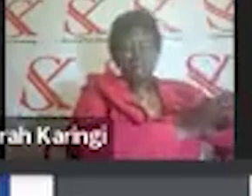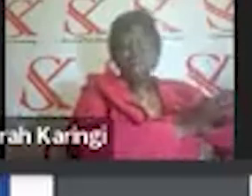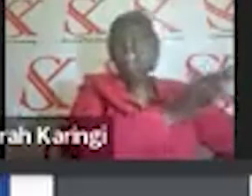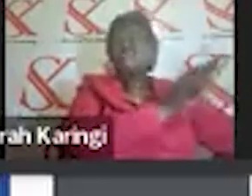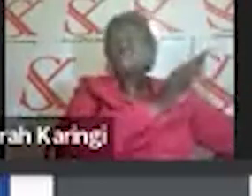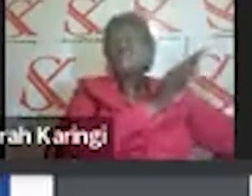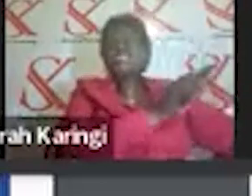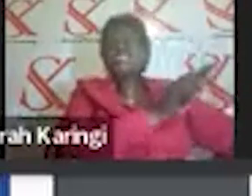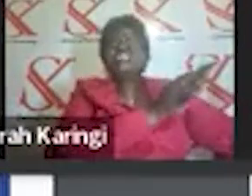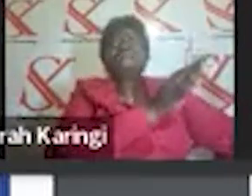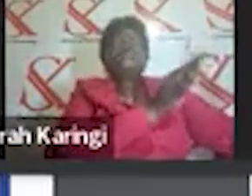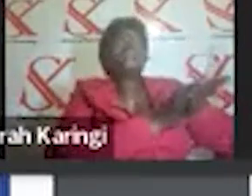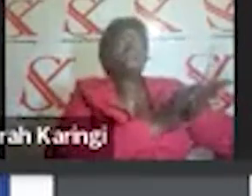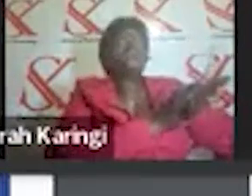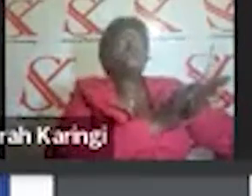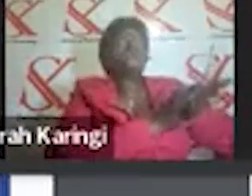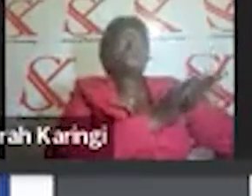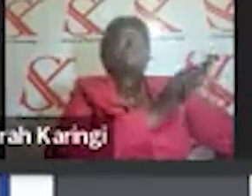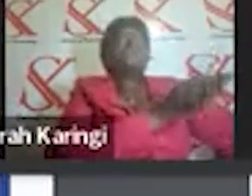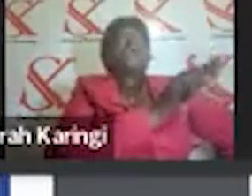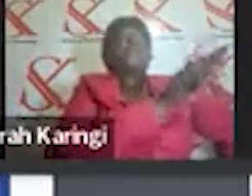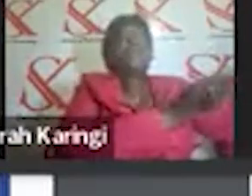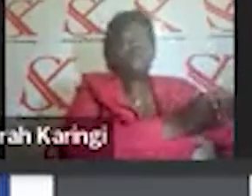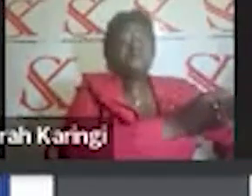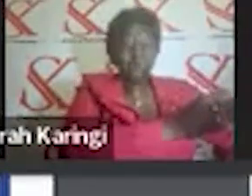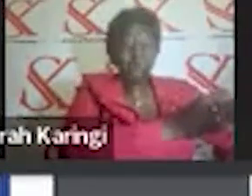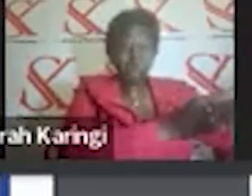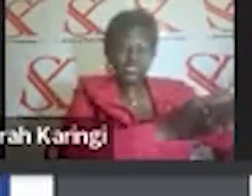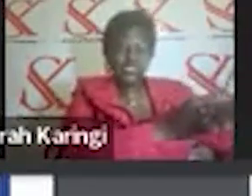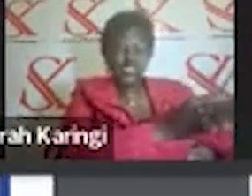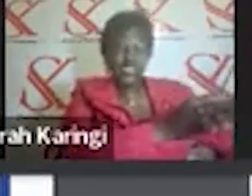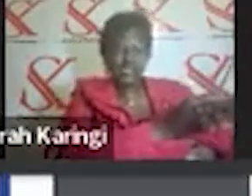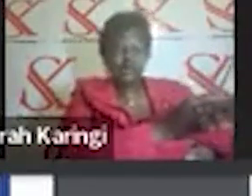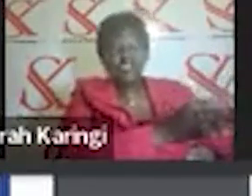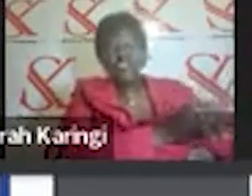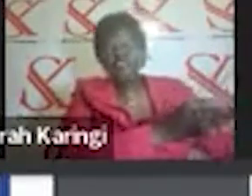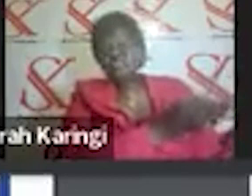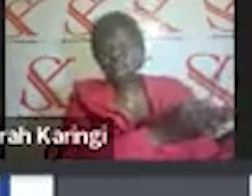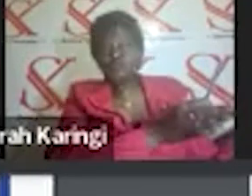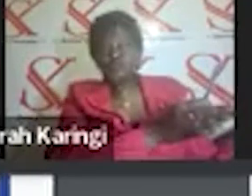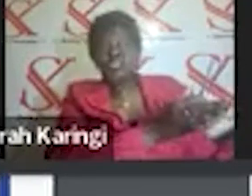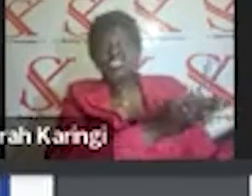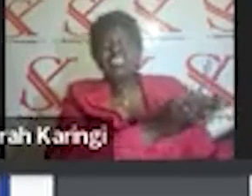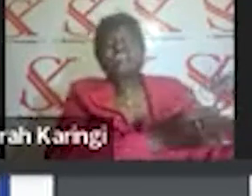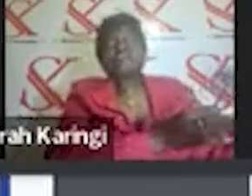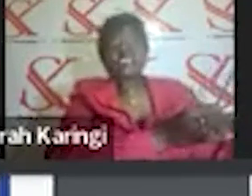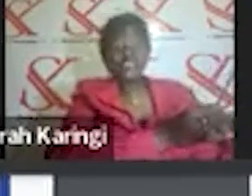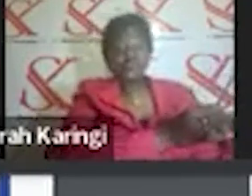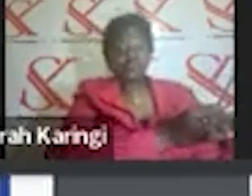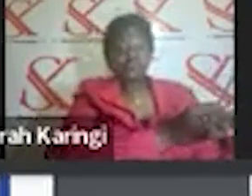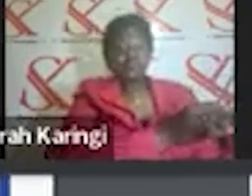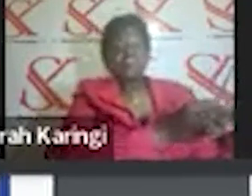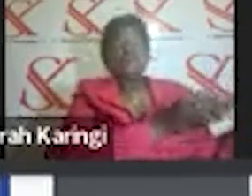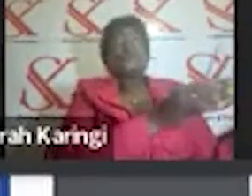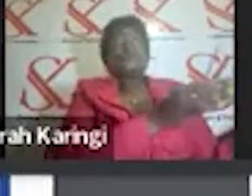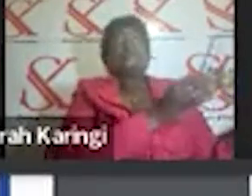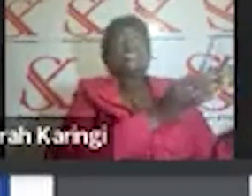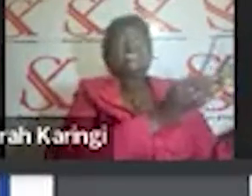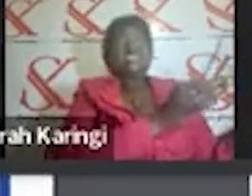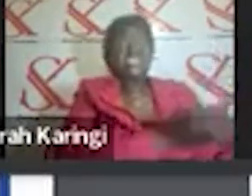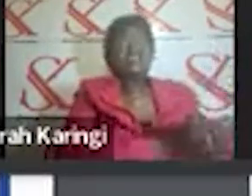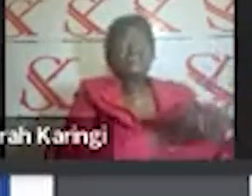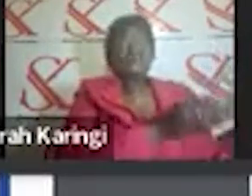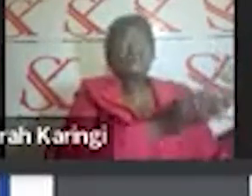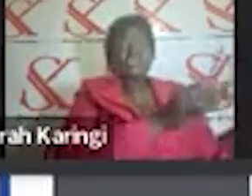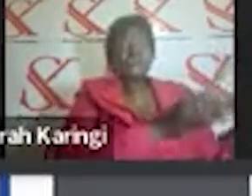Sports Club. So you don't have to be the person, you don't have to be a member of that particular club in order for you to get a connection. So if it